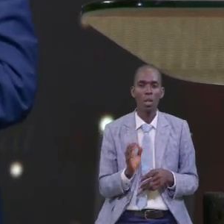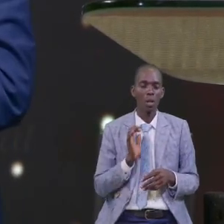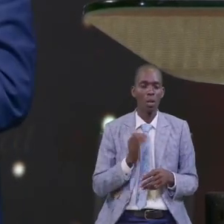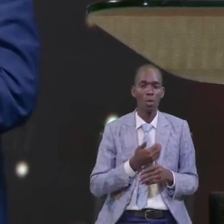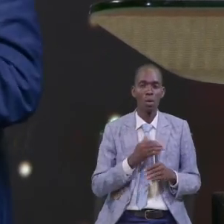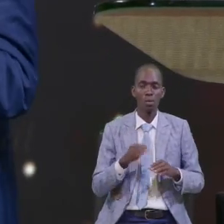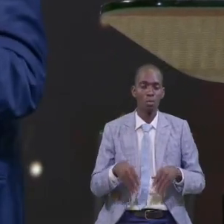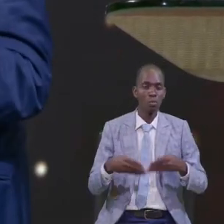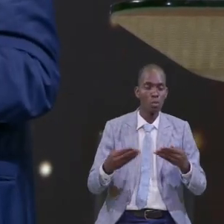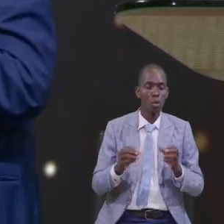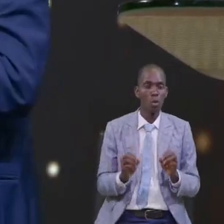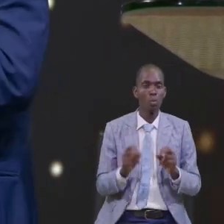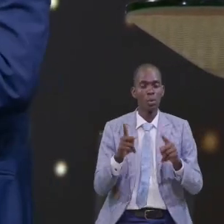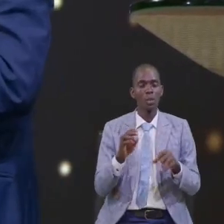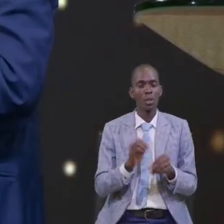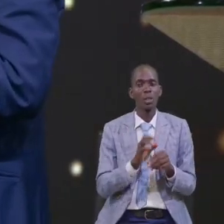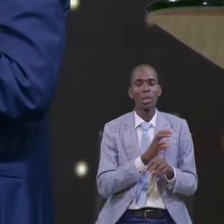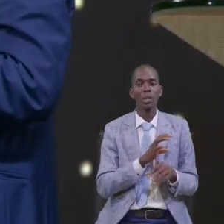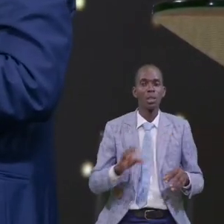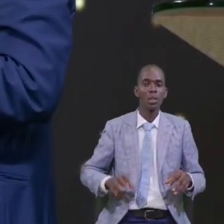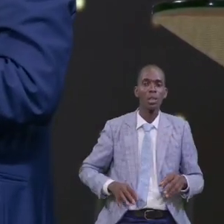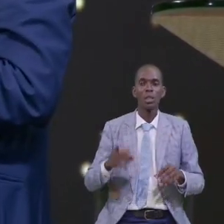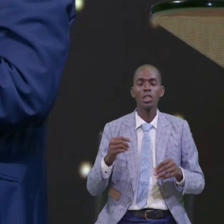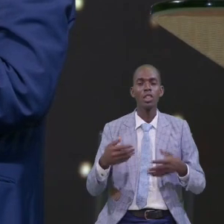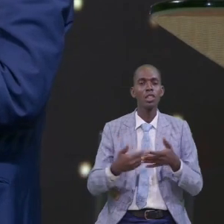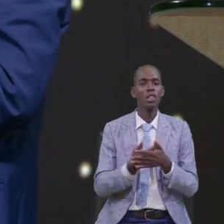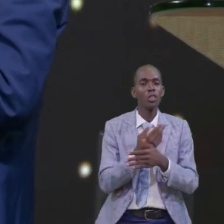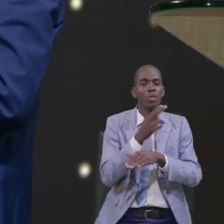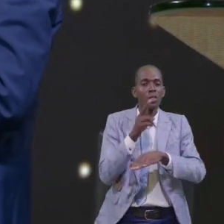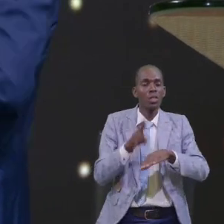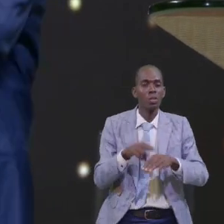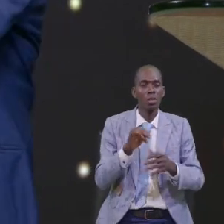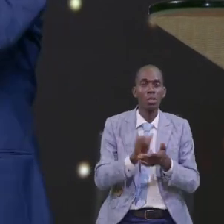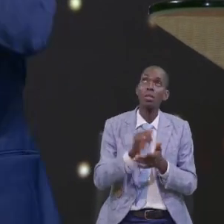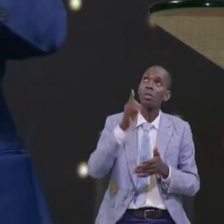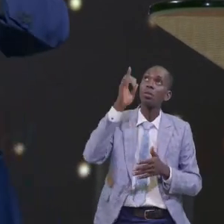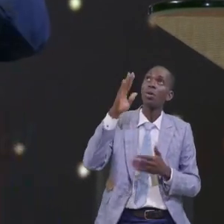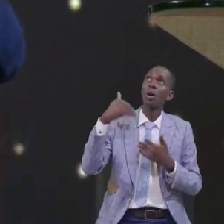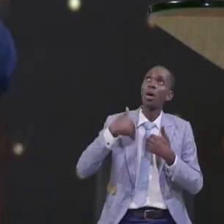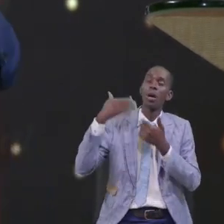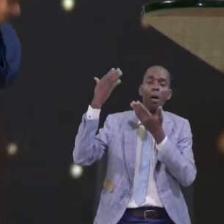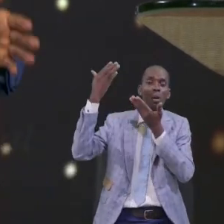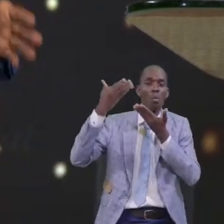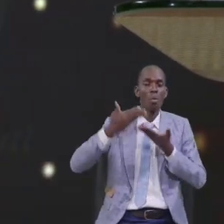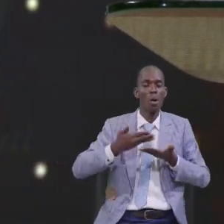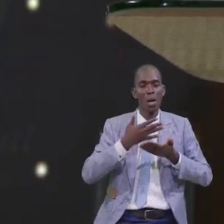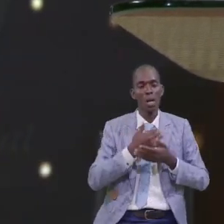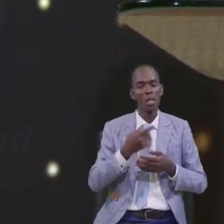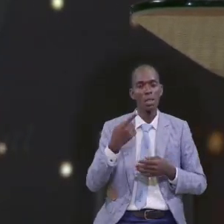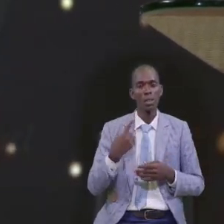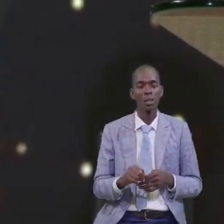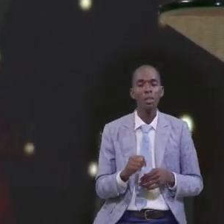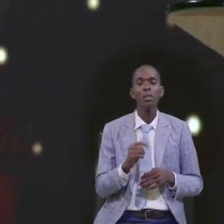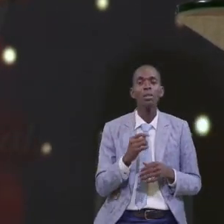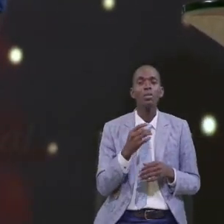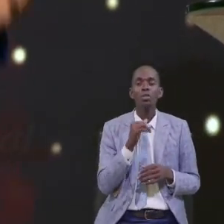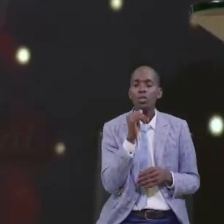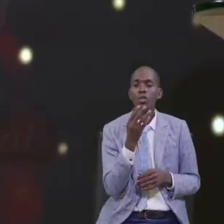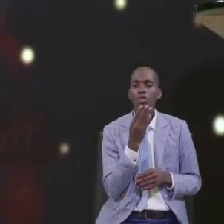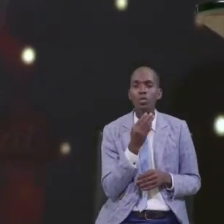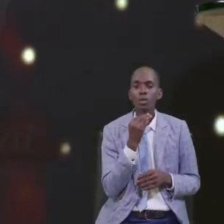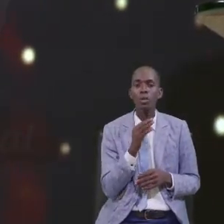our provision privilege in Christ, the new nature that God has given, and the Gentiles being of